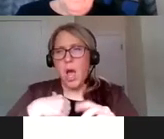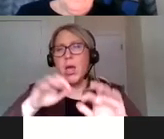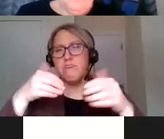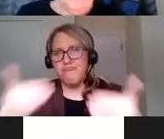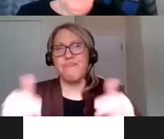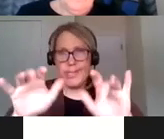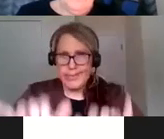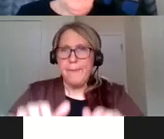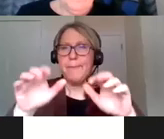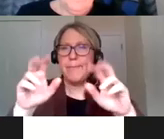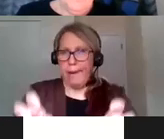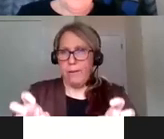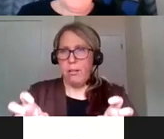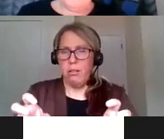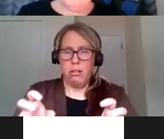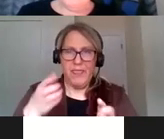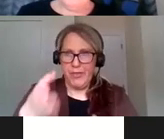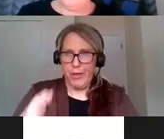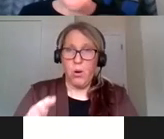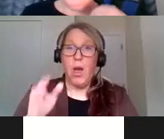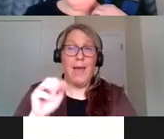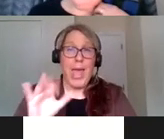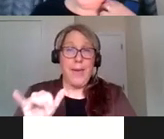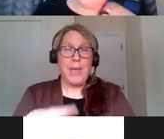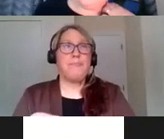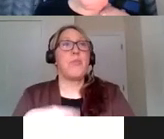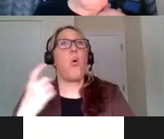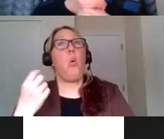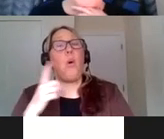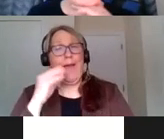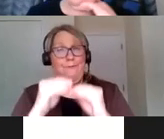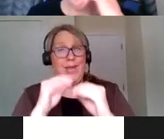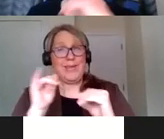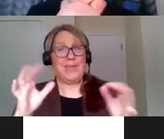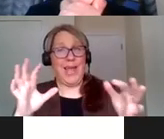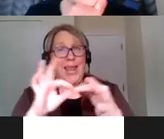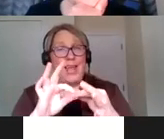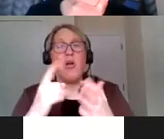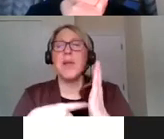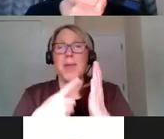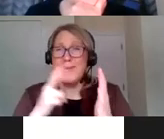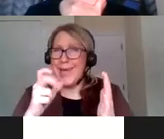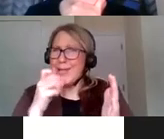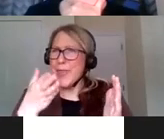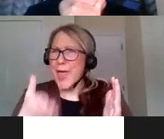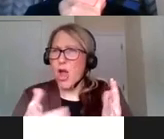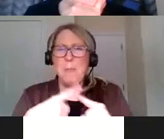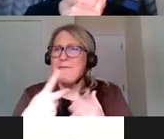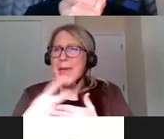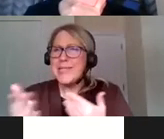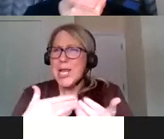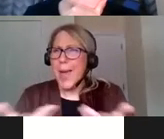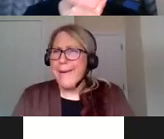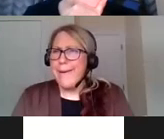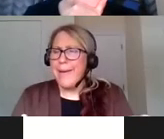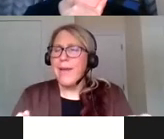the title. But or it can fix that connection, because sometimes the title is there and it fails,